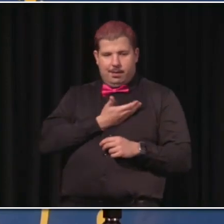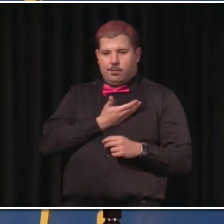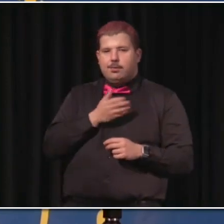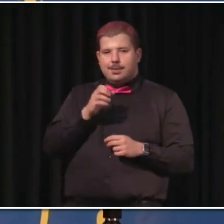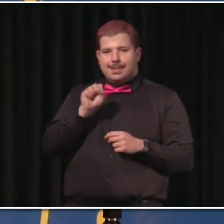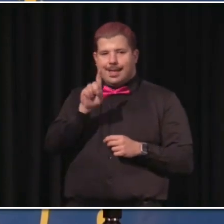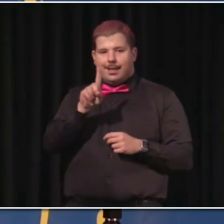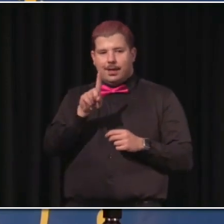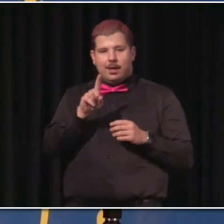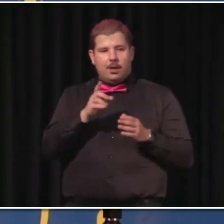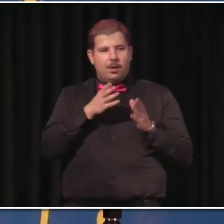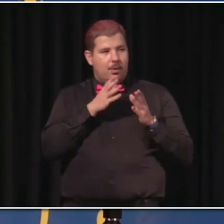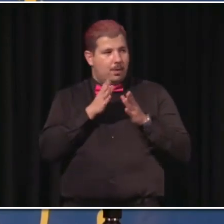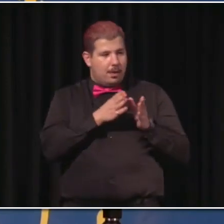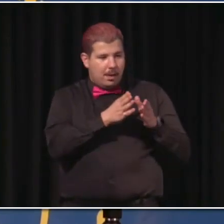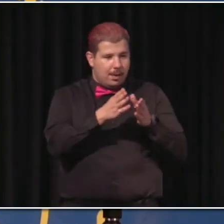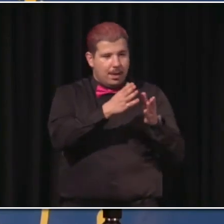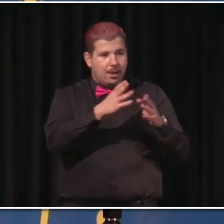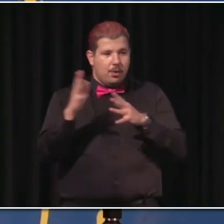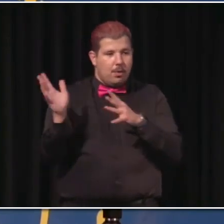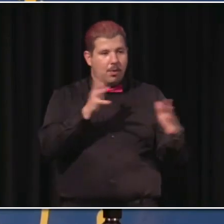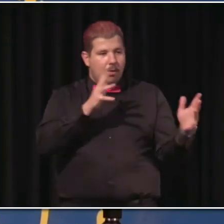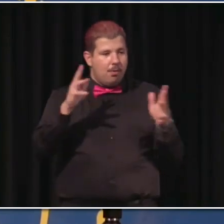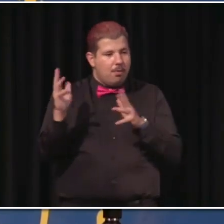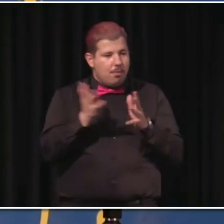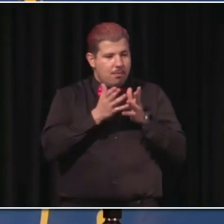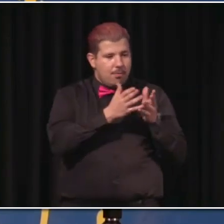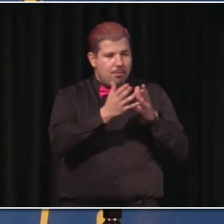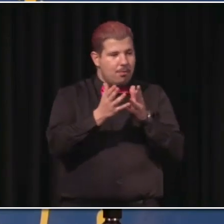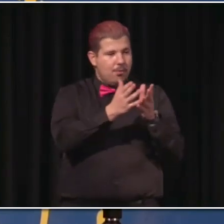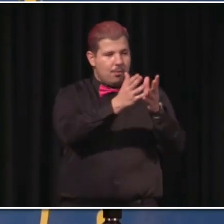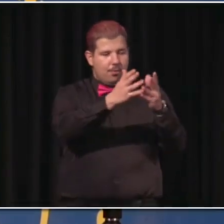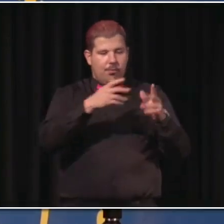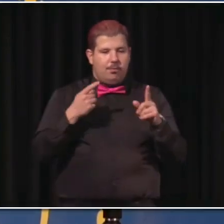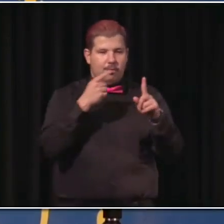ship through this storm.